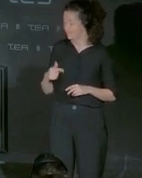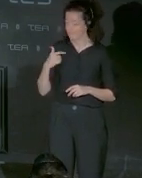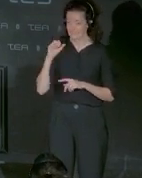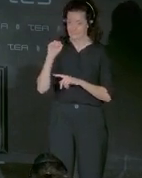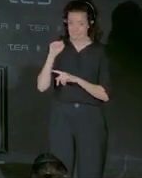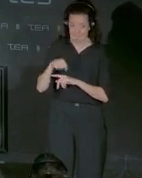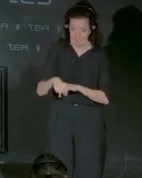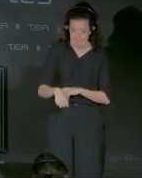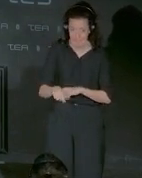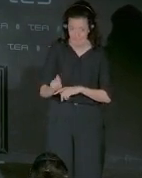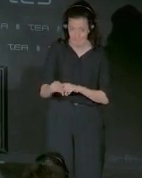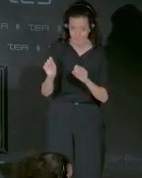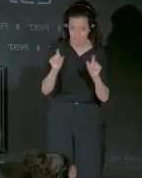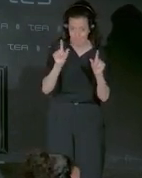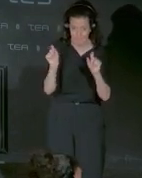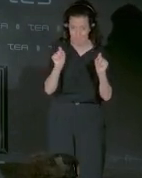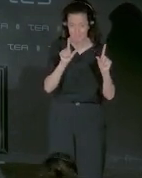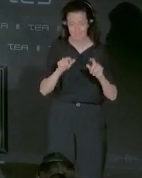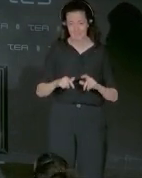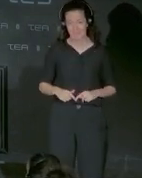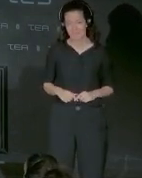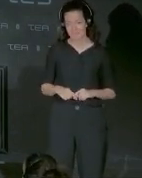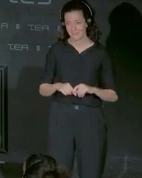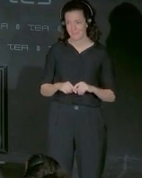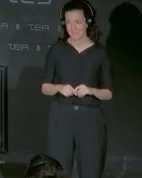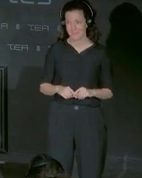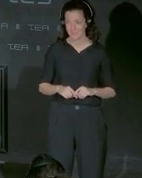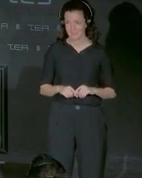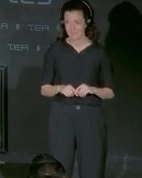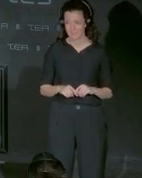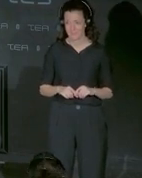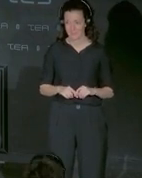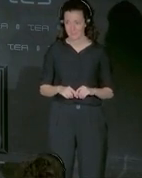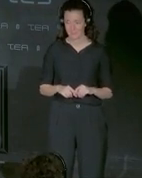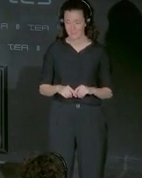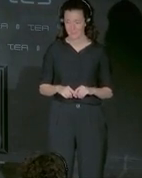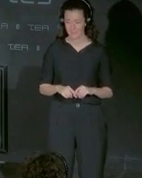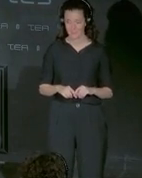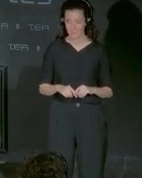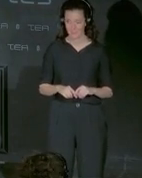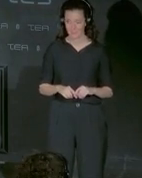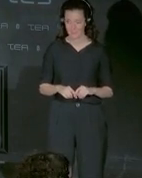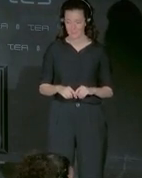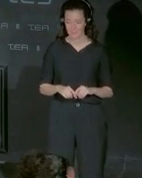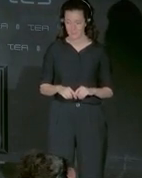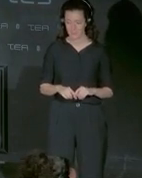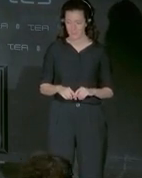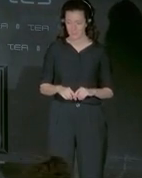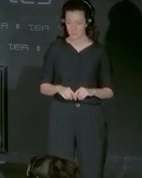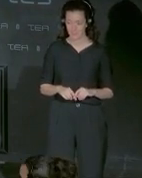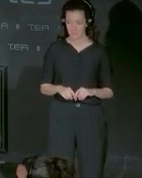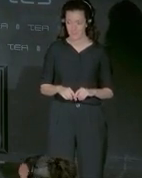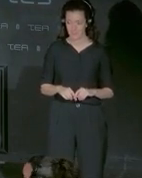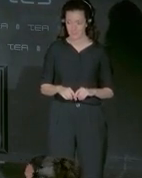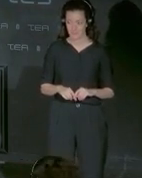have a clicker. That makes it a lot more convenient. Okay, let me see. So.